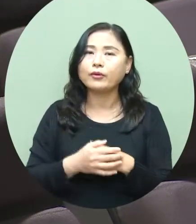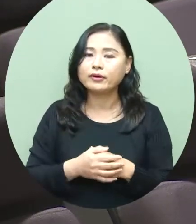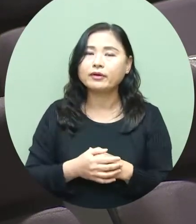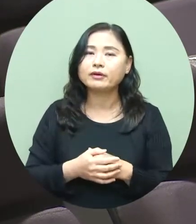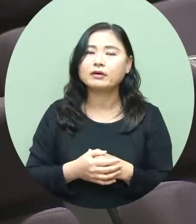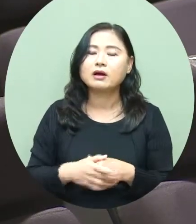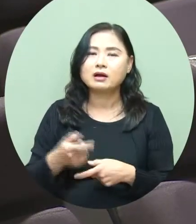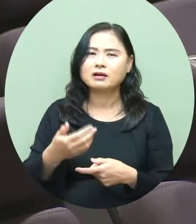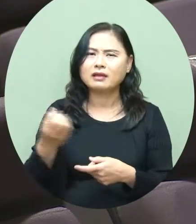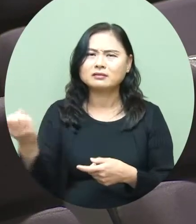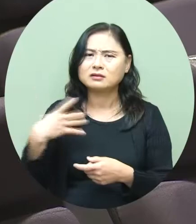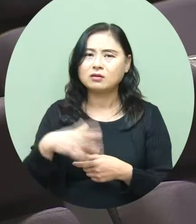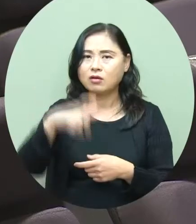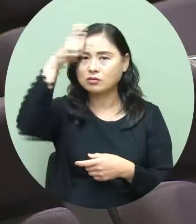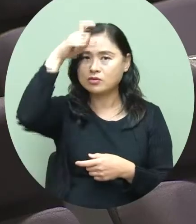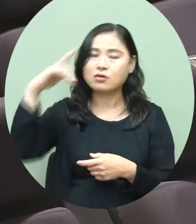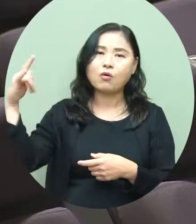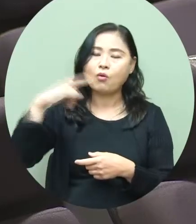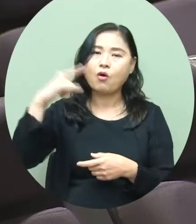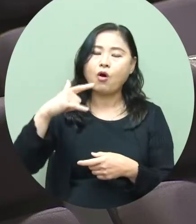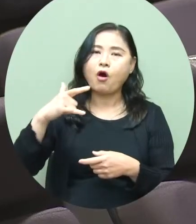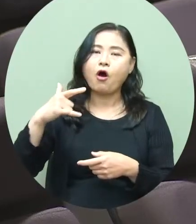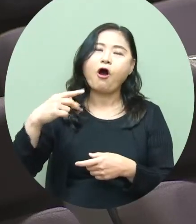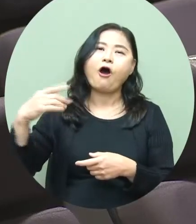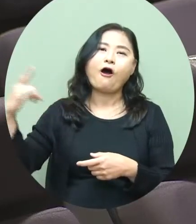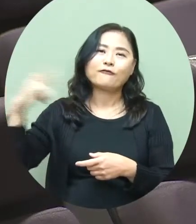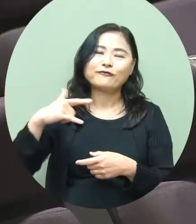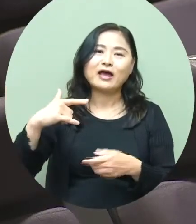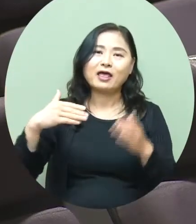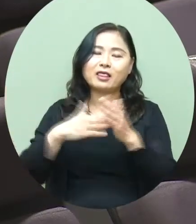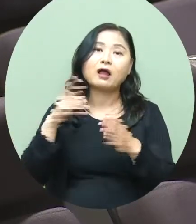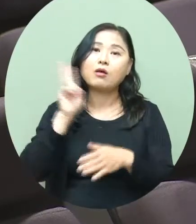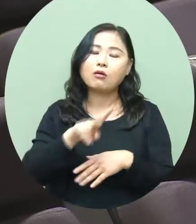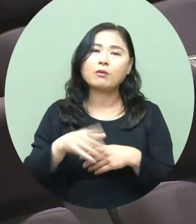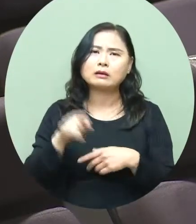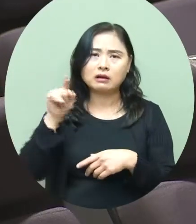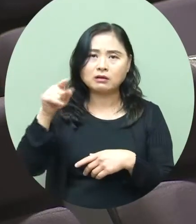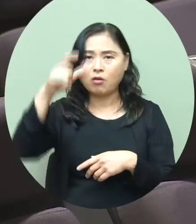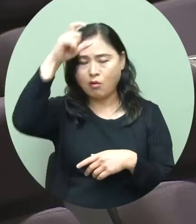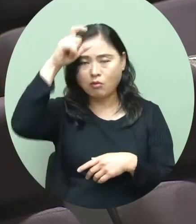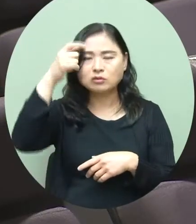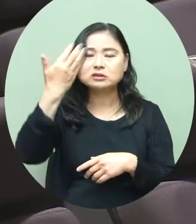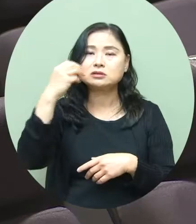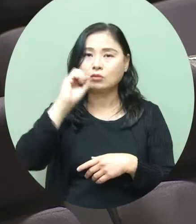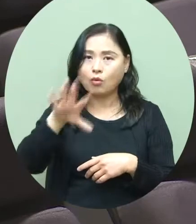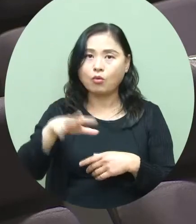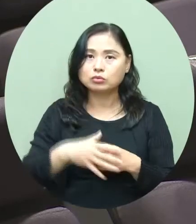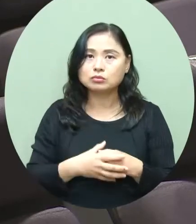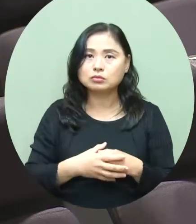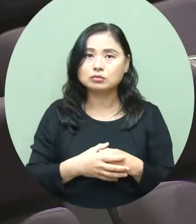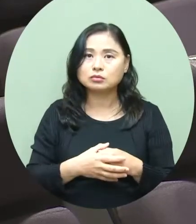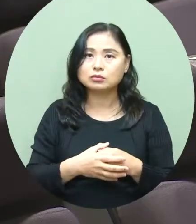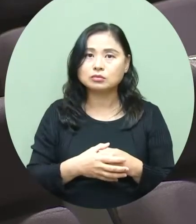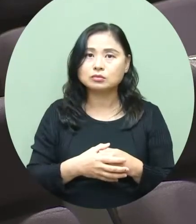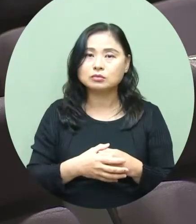but before that the airline had to make their own announcement that they received the CHP ban. So why was the Turkish Airlines ban not